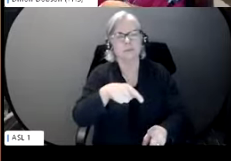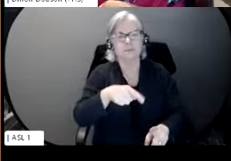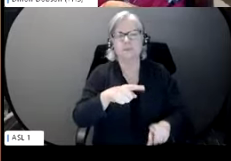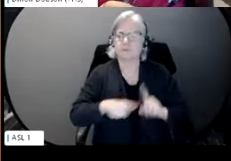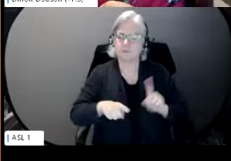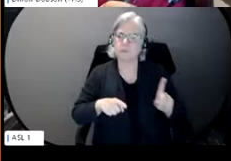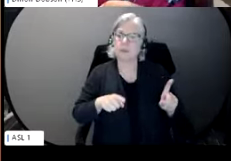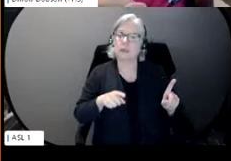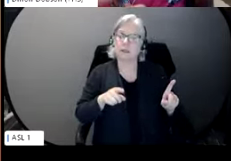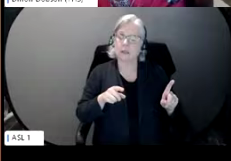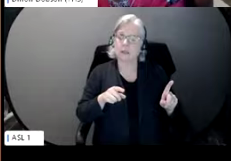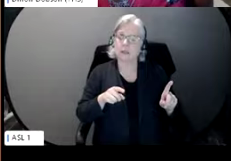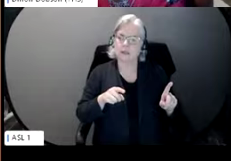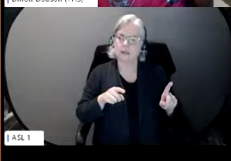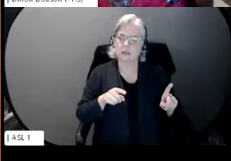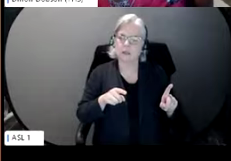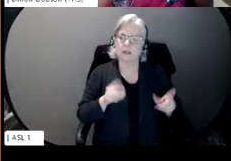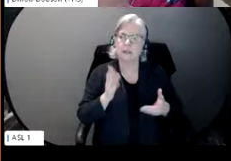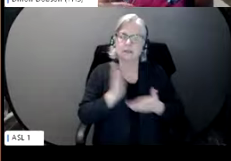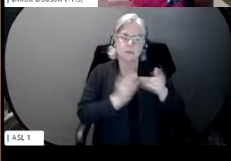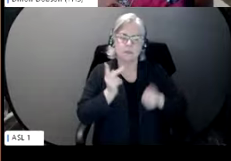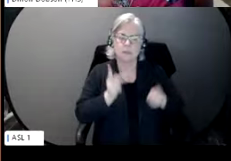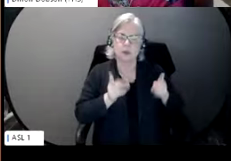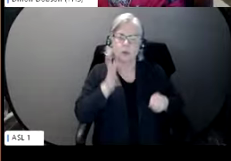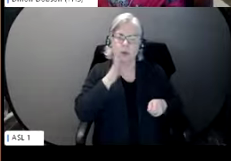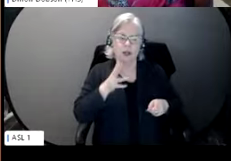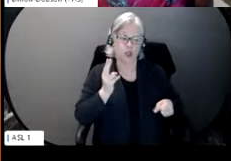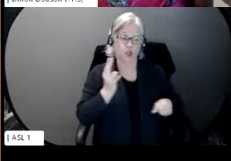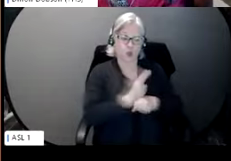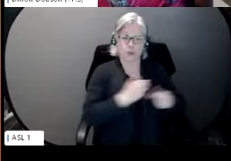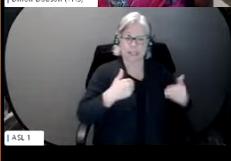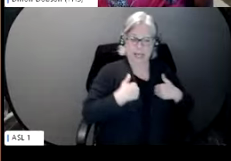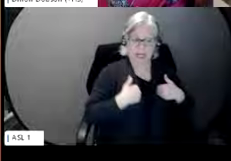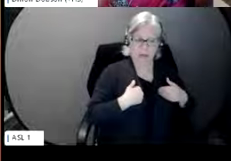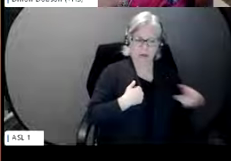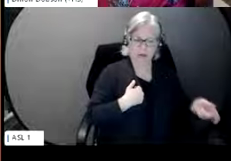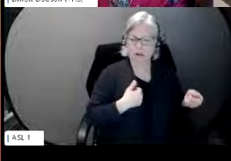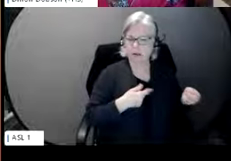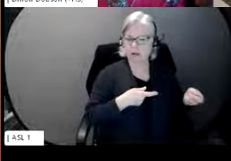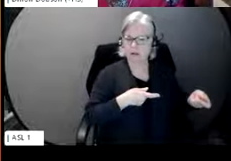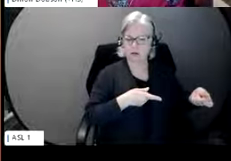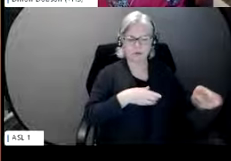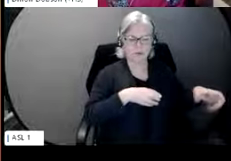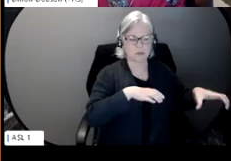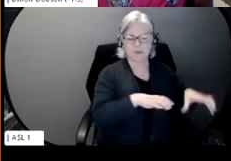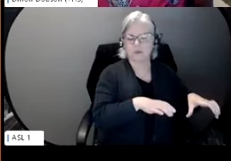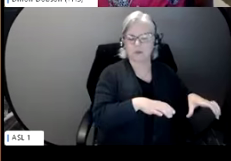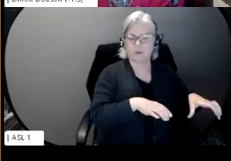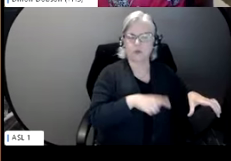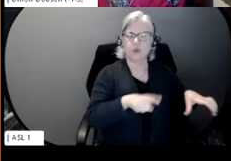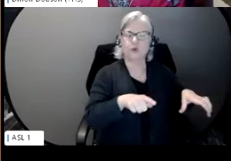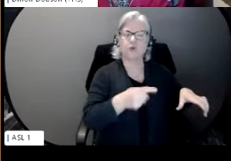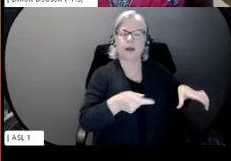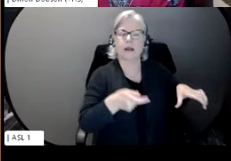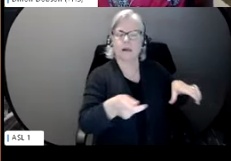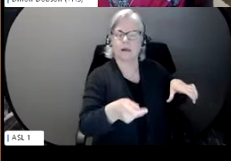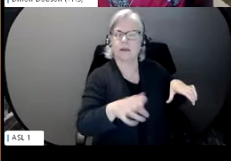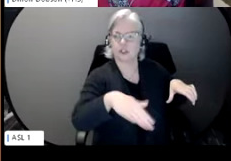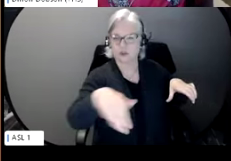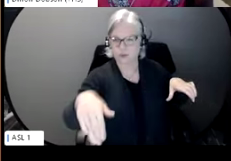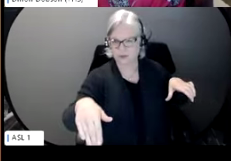individuals will use animals to intimidate and involve children as well, who may try to protect pets and put themselves